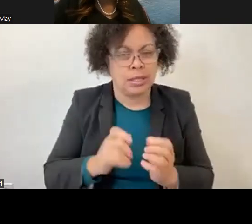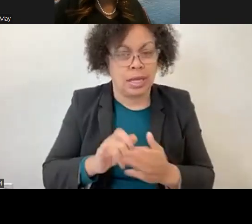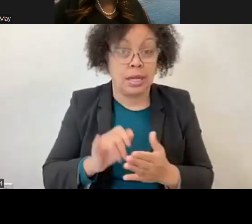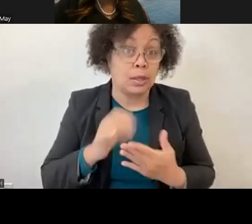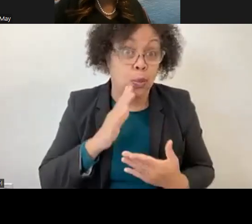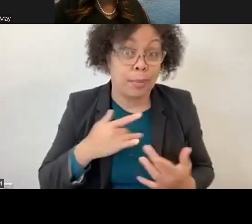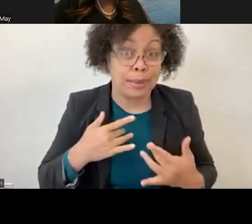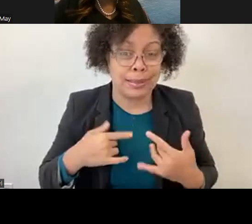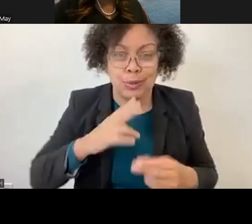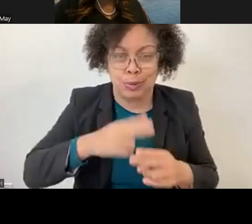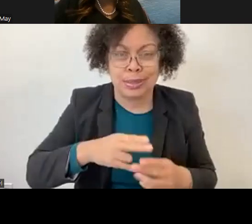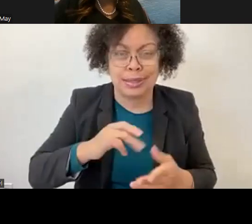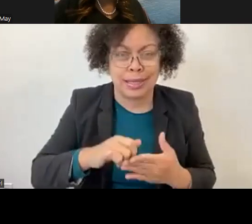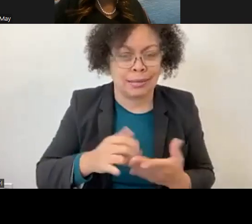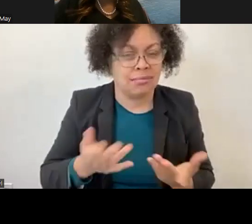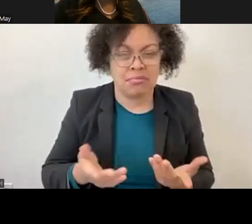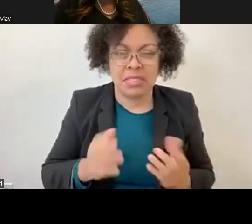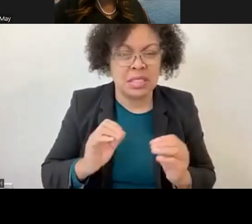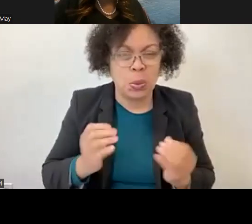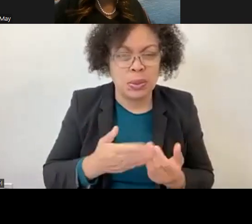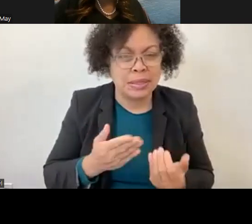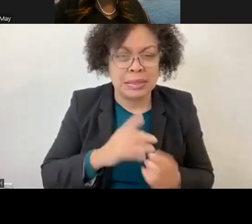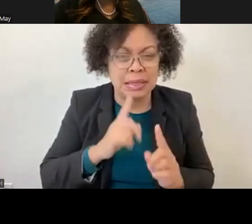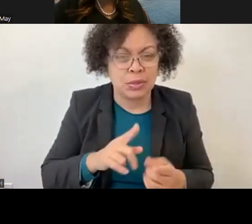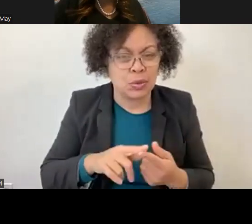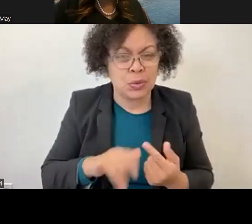up that tension and to say that there's not an easy resolution.